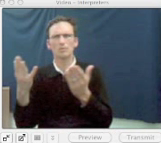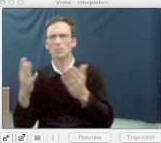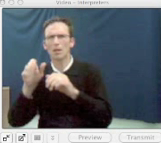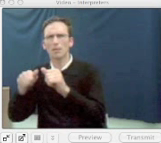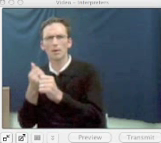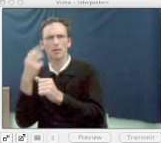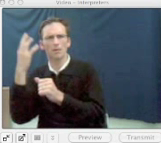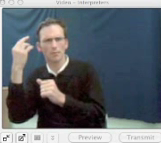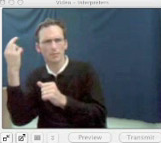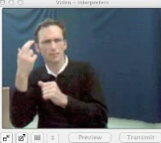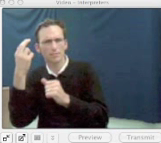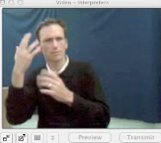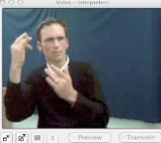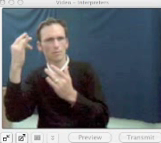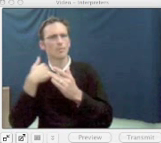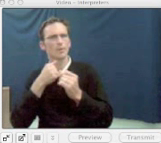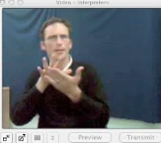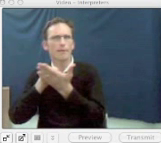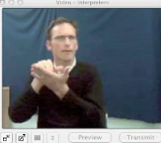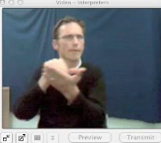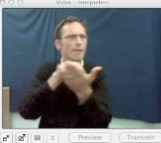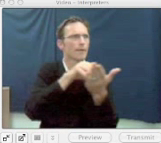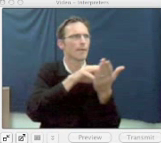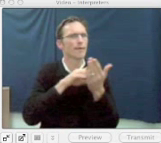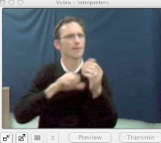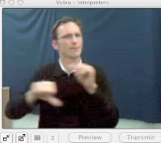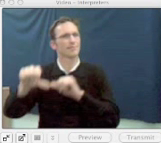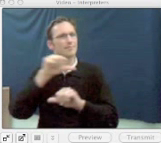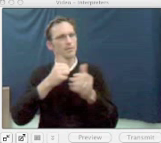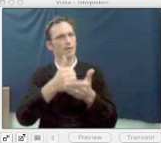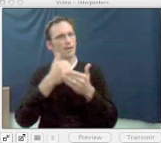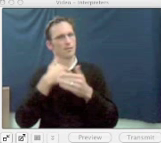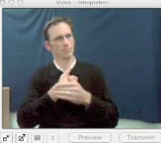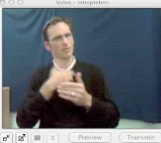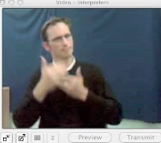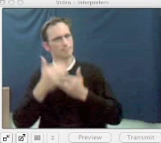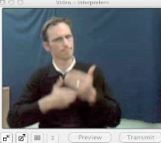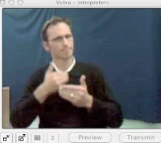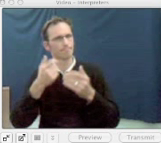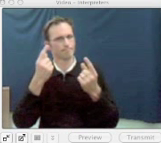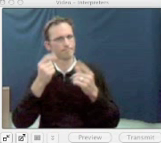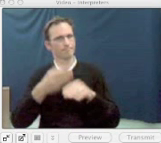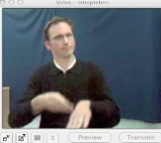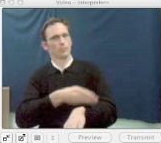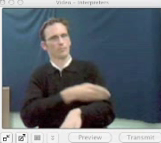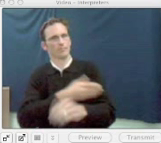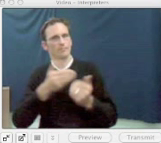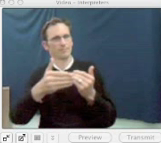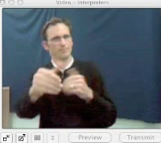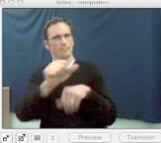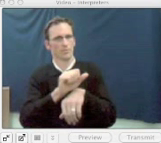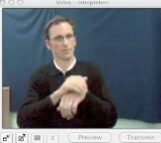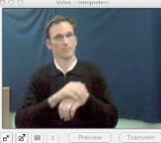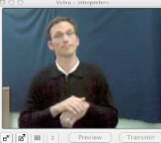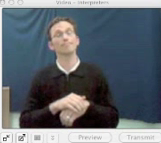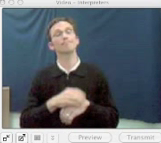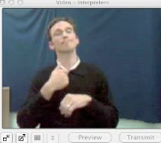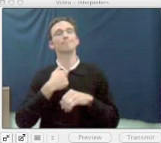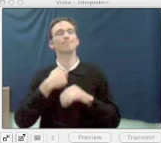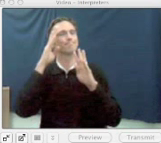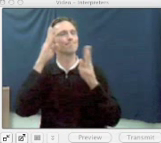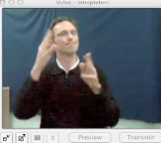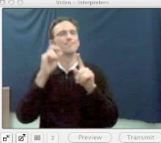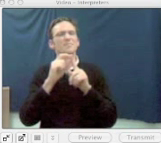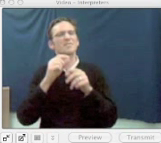allows you to learn from your decisions. The term supervision is one I prefer. Some people don't like that term because